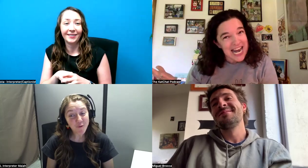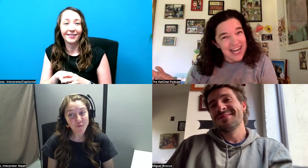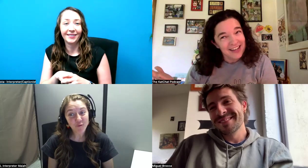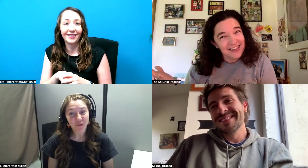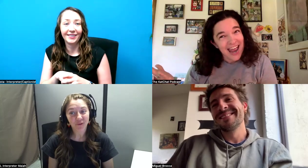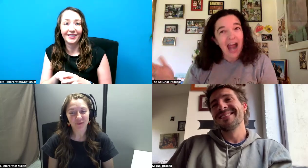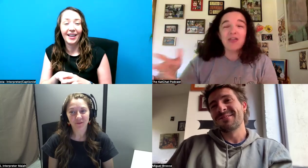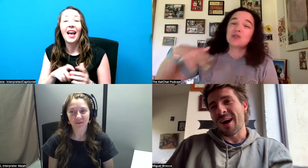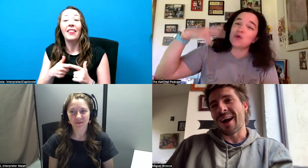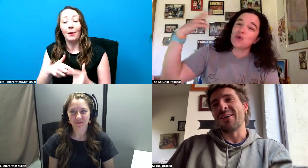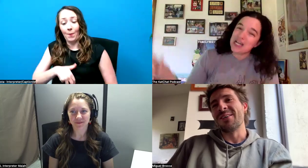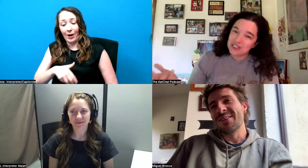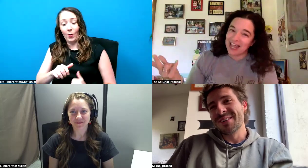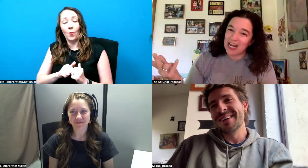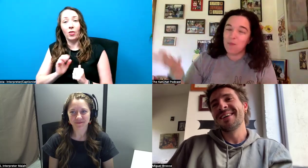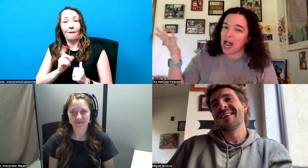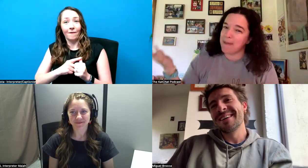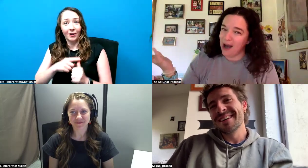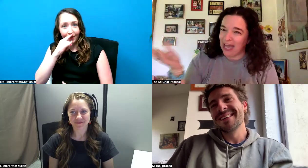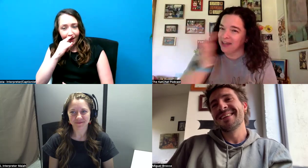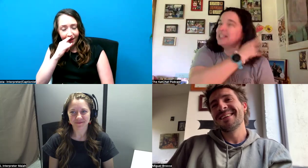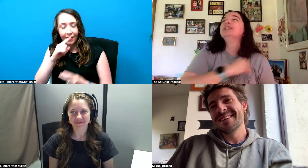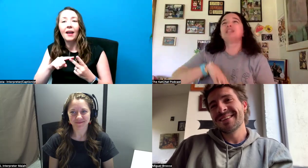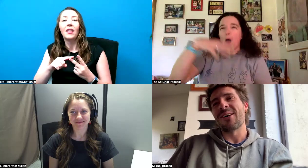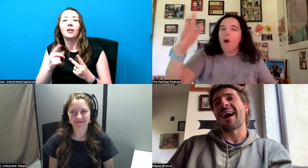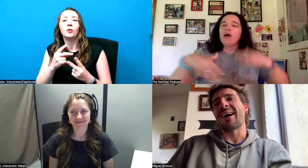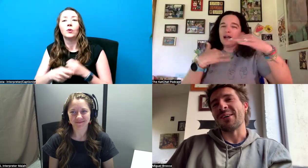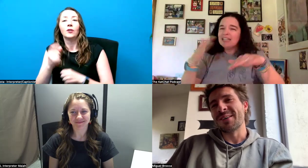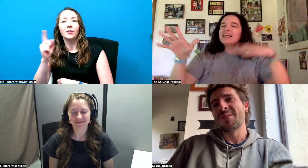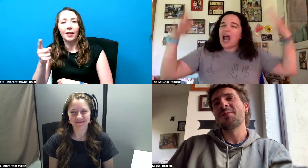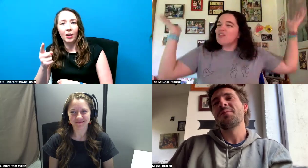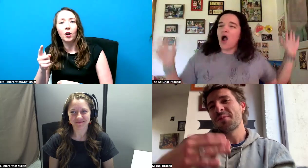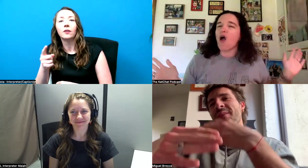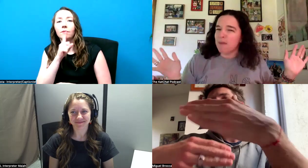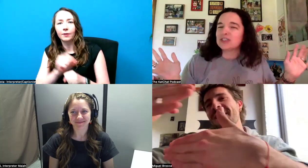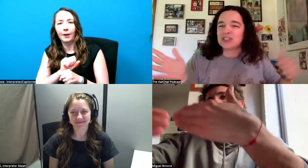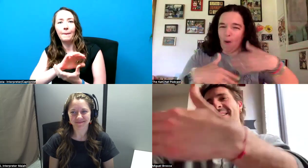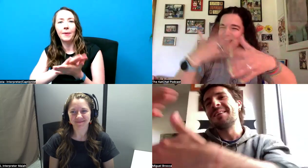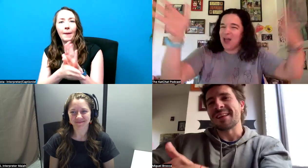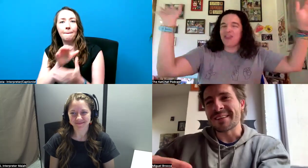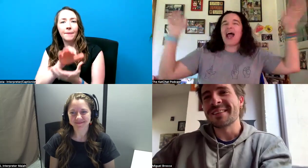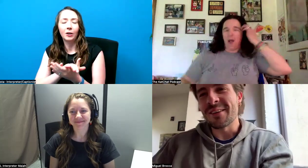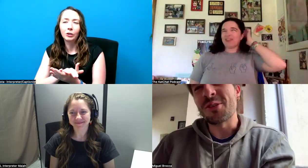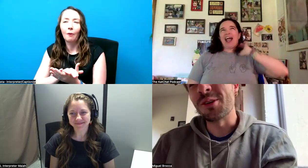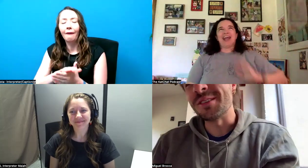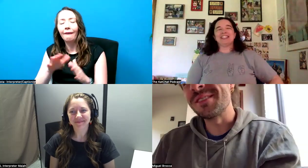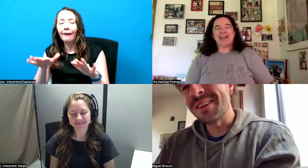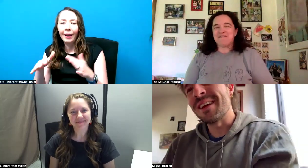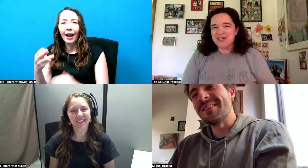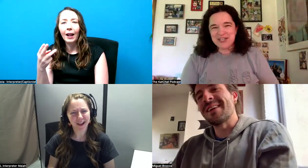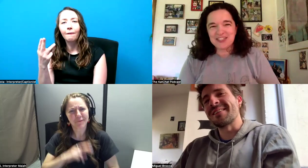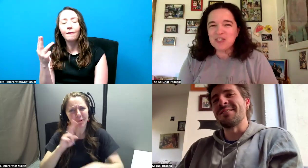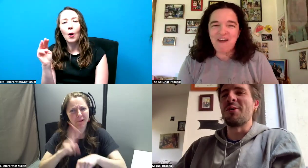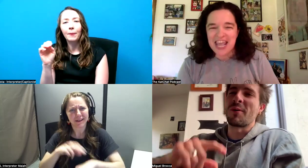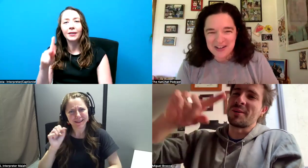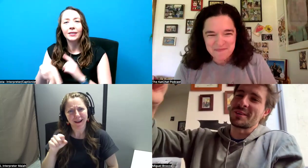first kid. And then Wow. 2 years later, we got married. So Wow. it's kind of like a Hallmark story, Like, that, yeah, of that kind course. of stuff.